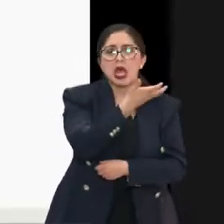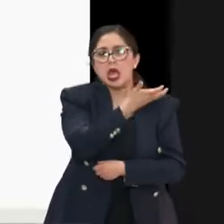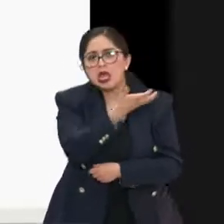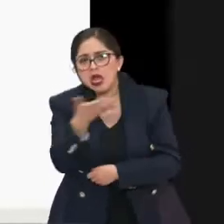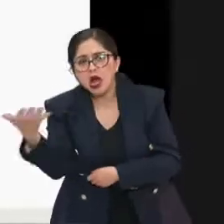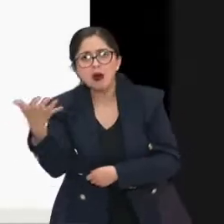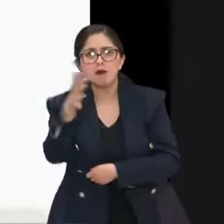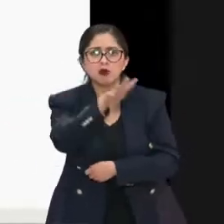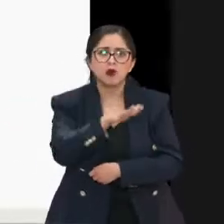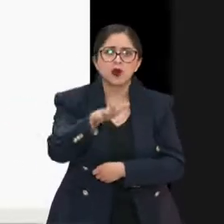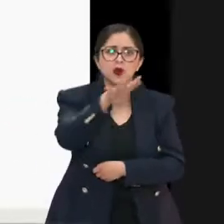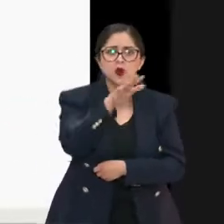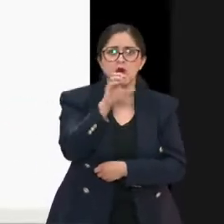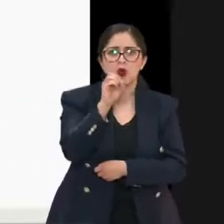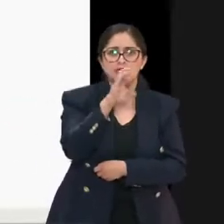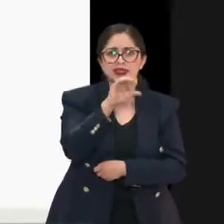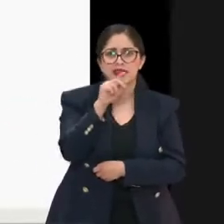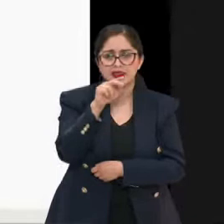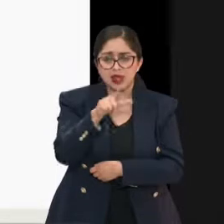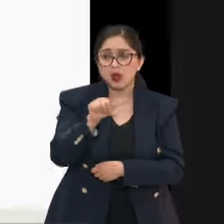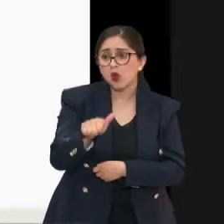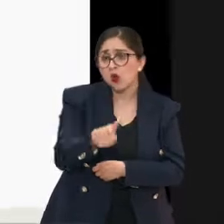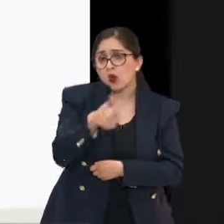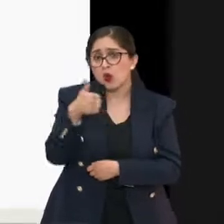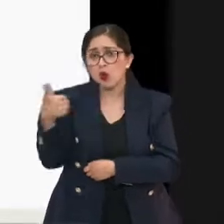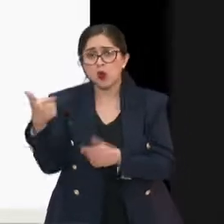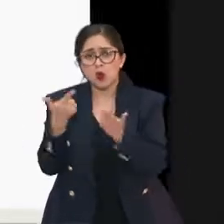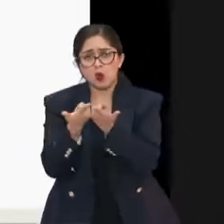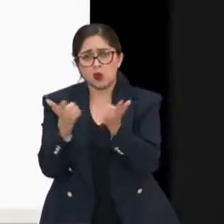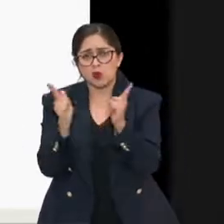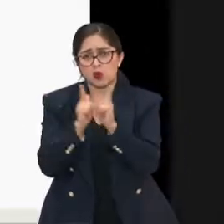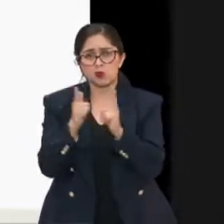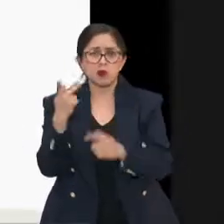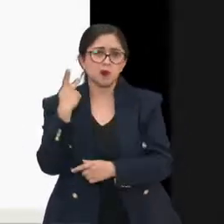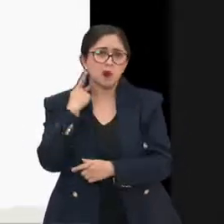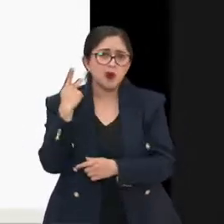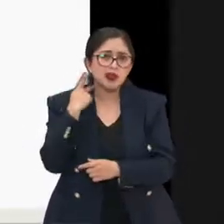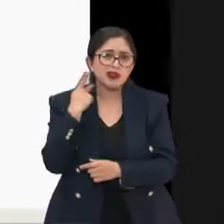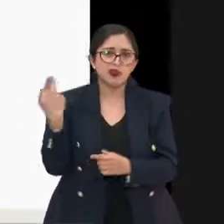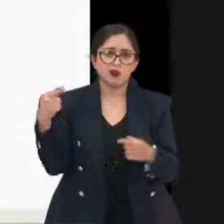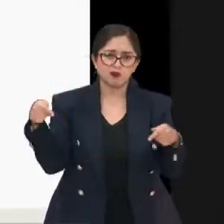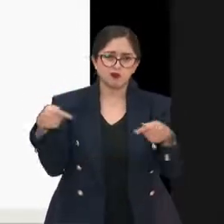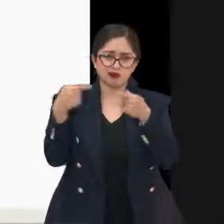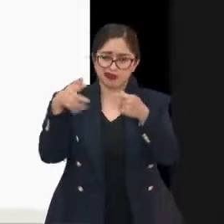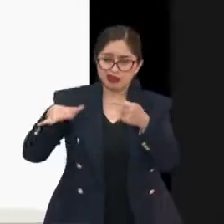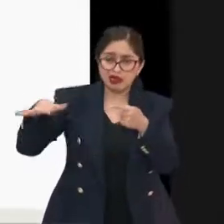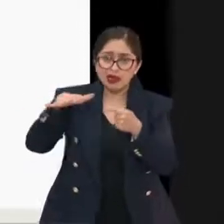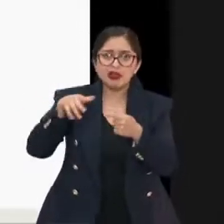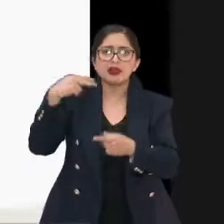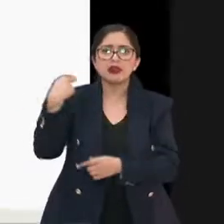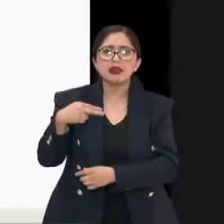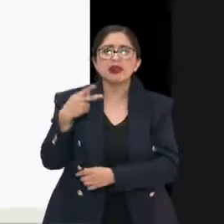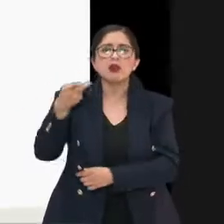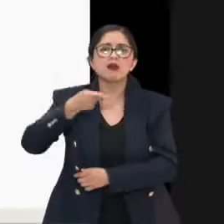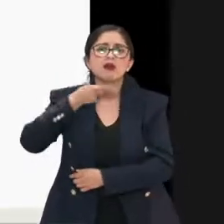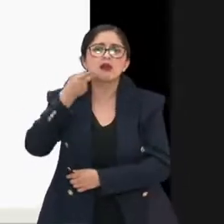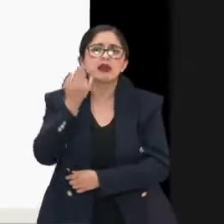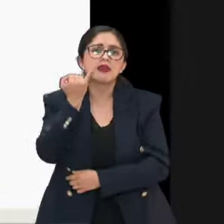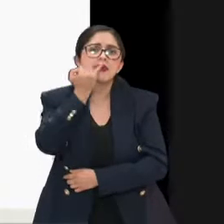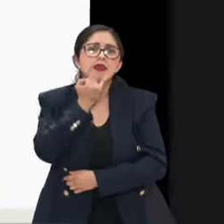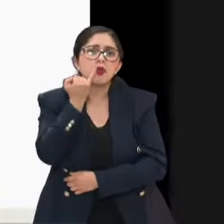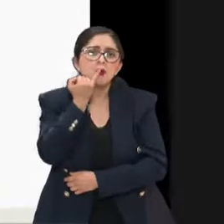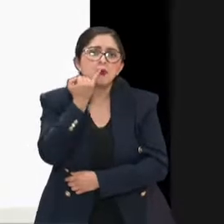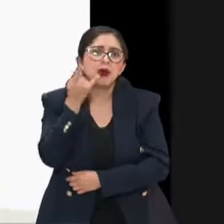Más vote is ethnical, rural, occidental, from the western, and the opposition is